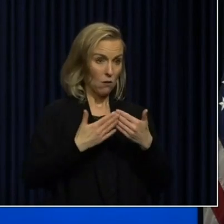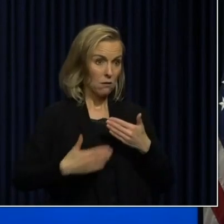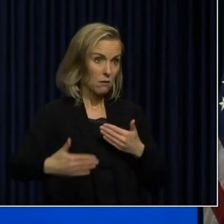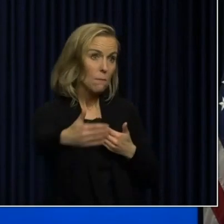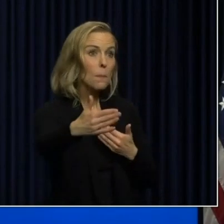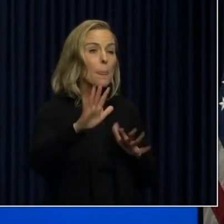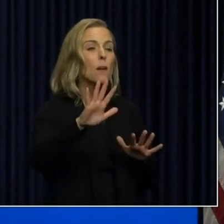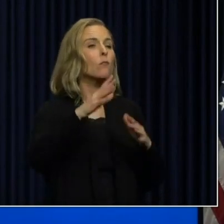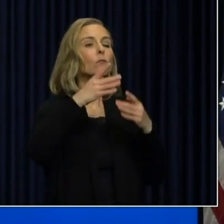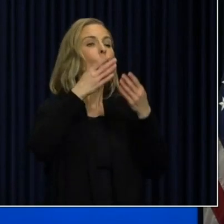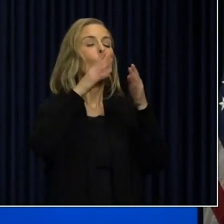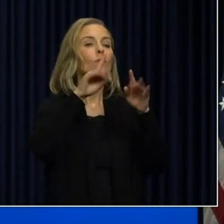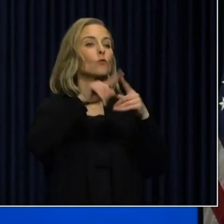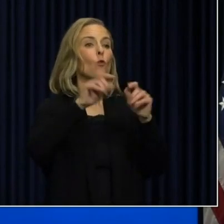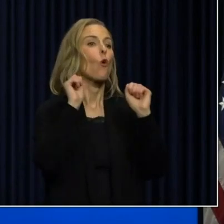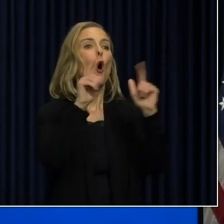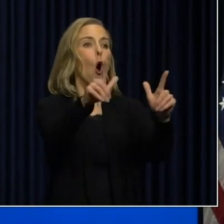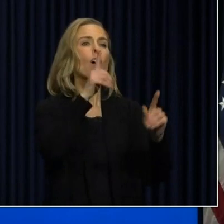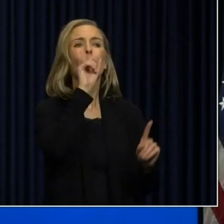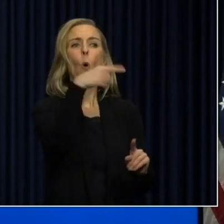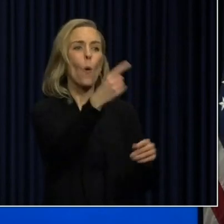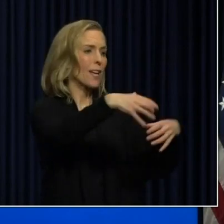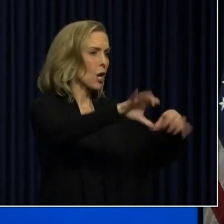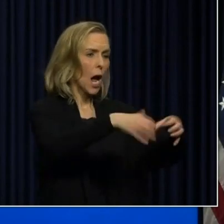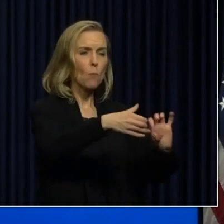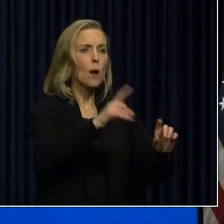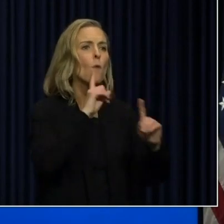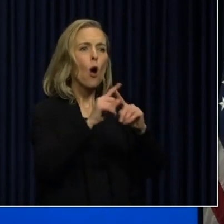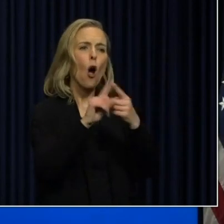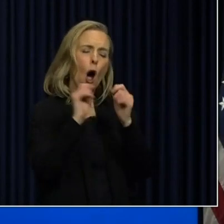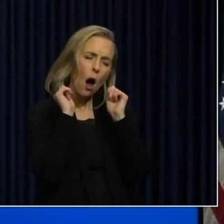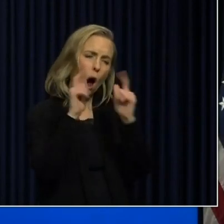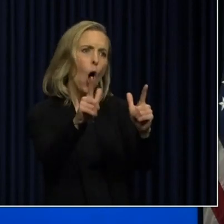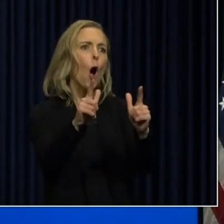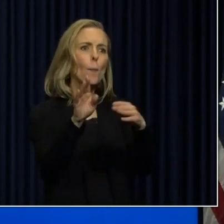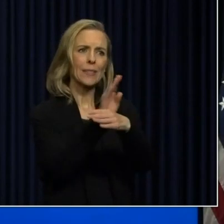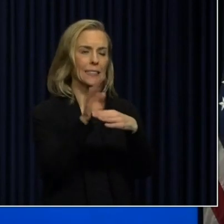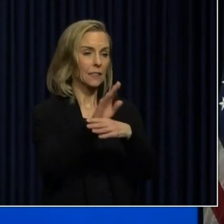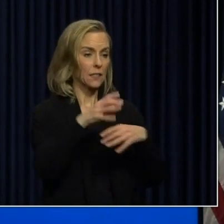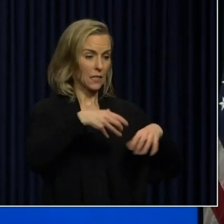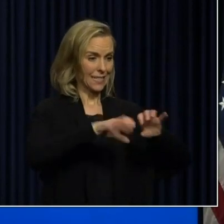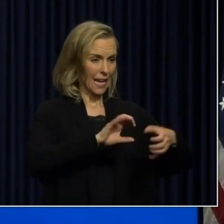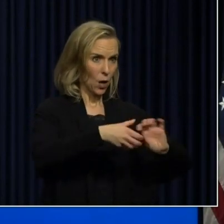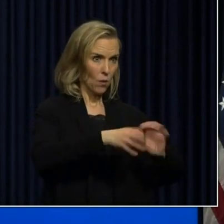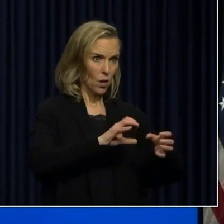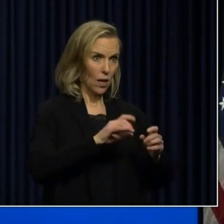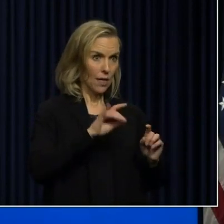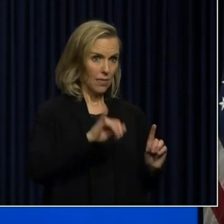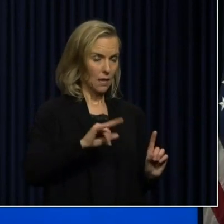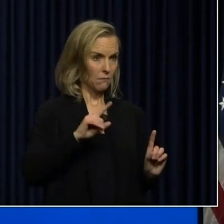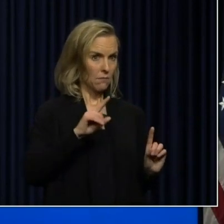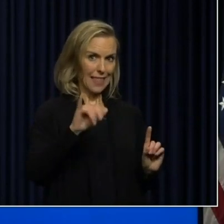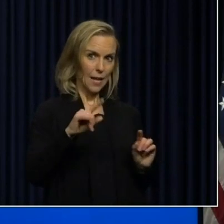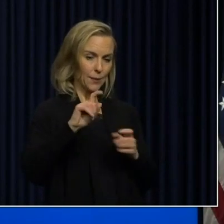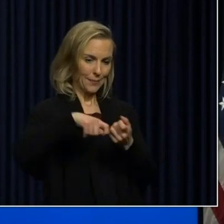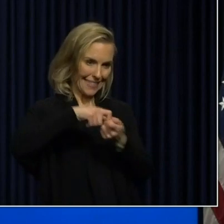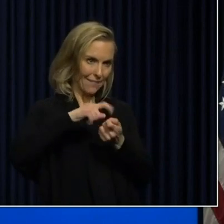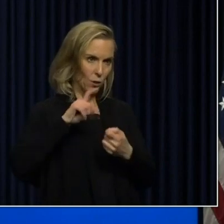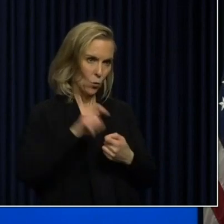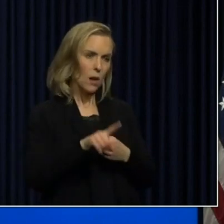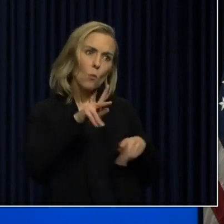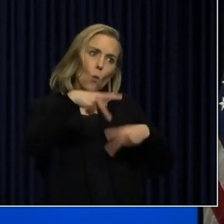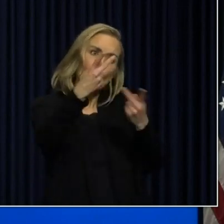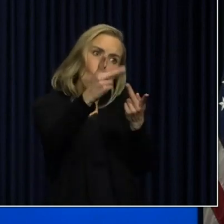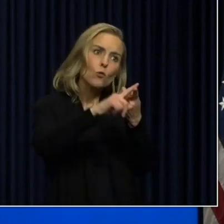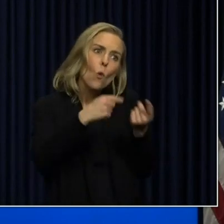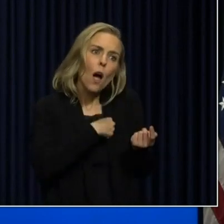open message to every community, not just chiropractic, but every community. But since chiropractic was the source of the question, please propose to